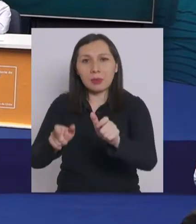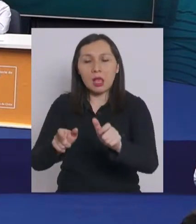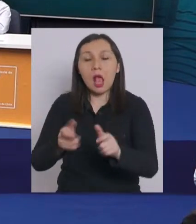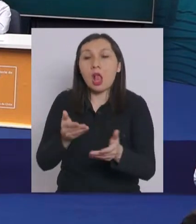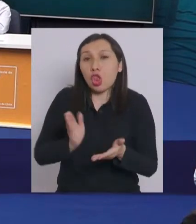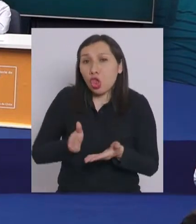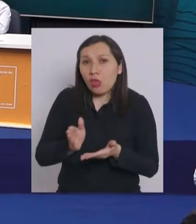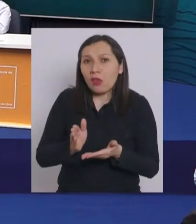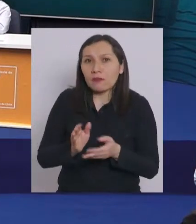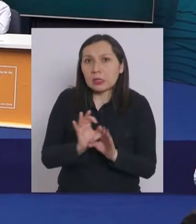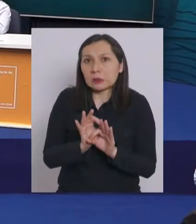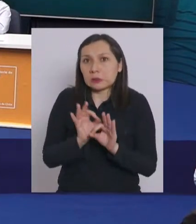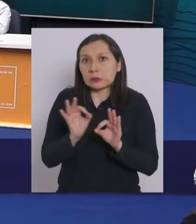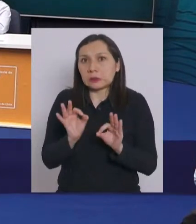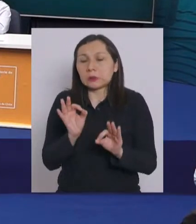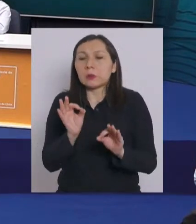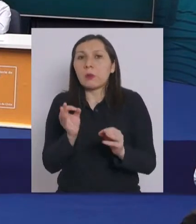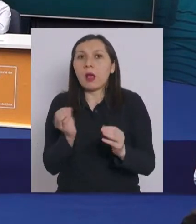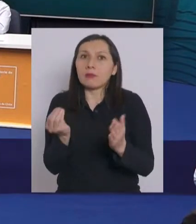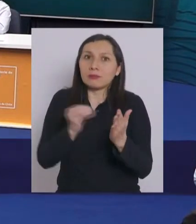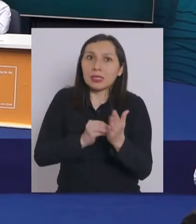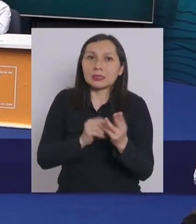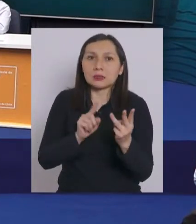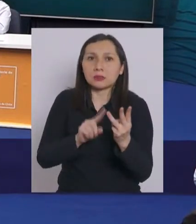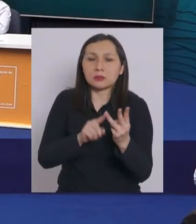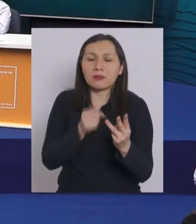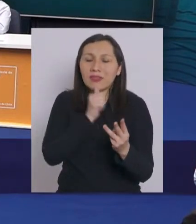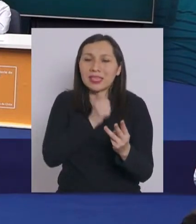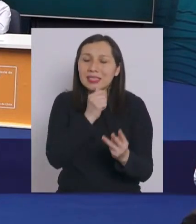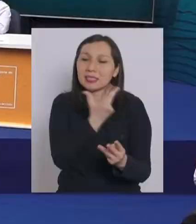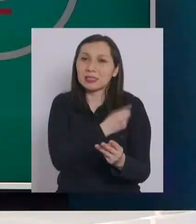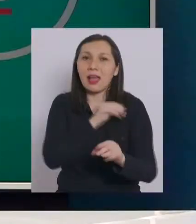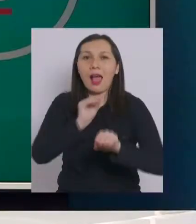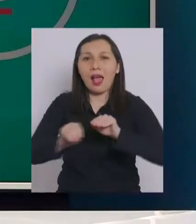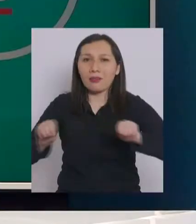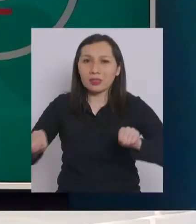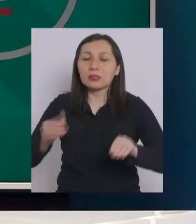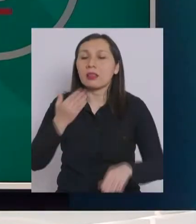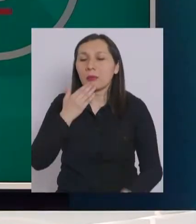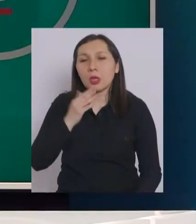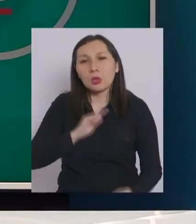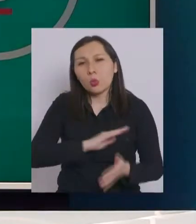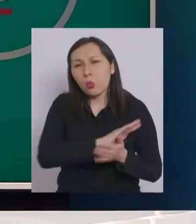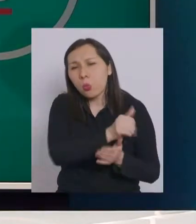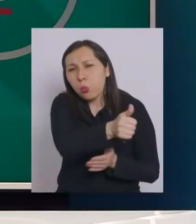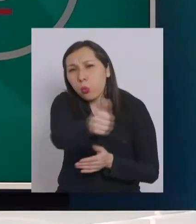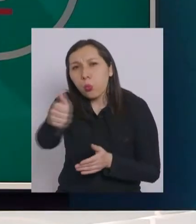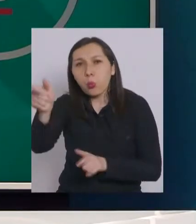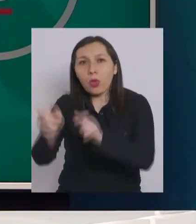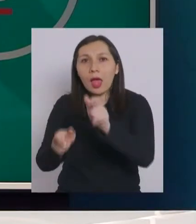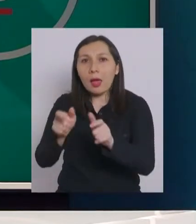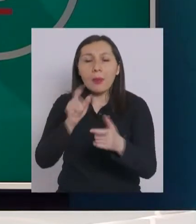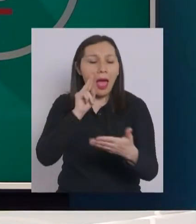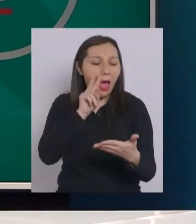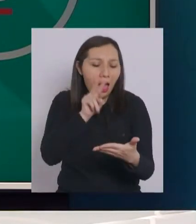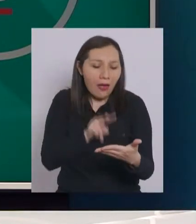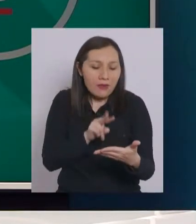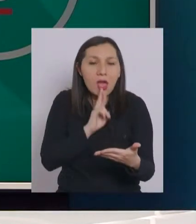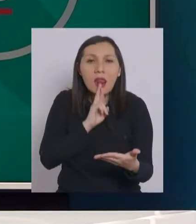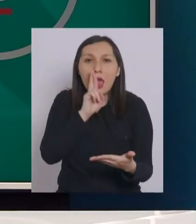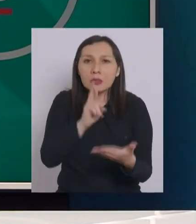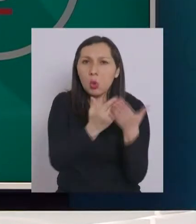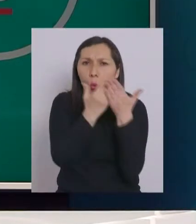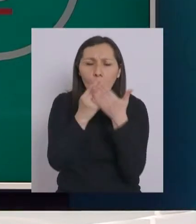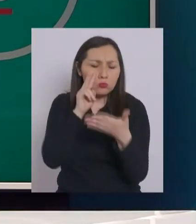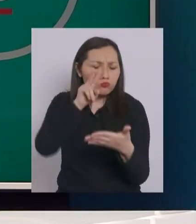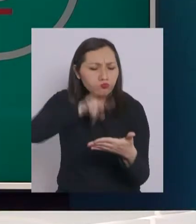make people who have not got the booster dose feel more at ease. We make an appeal to all the persons